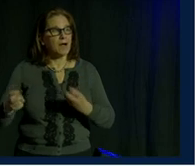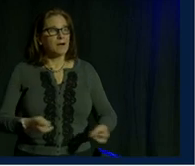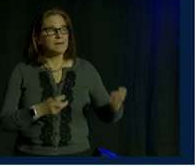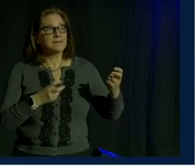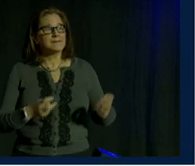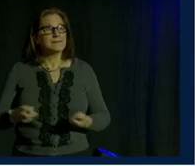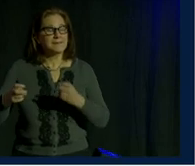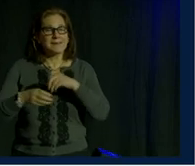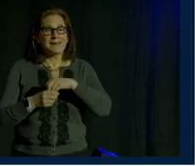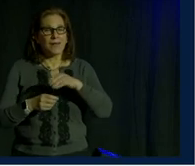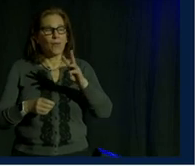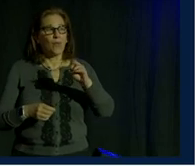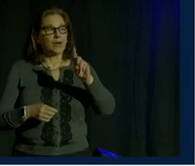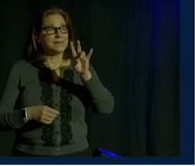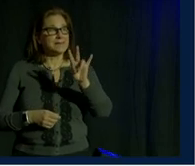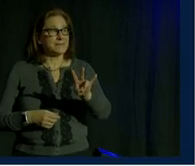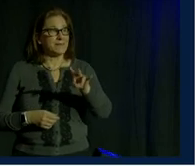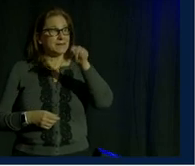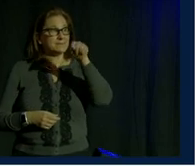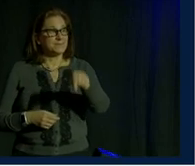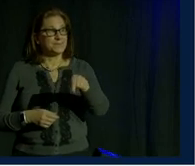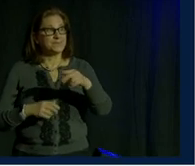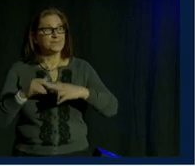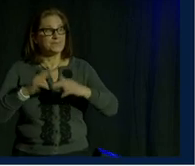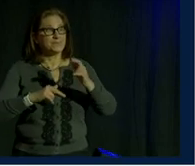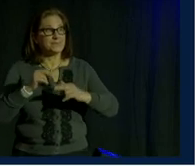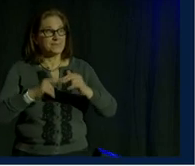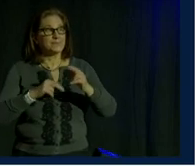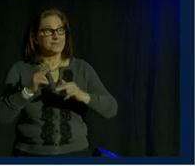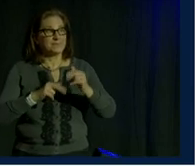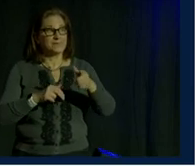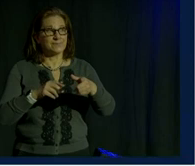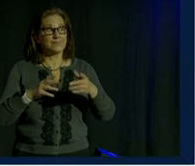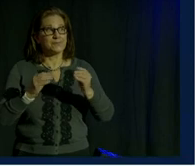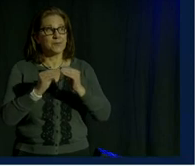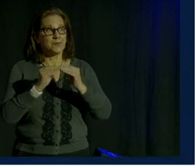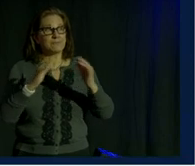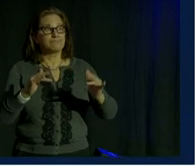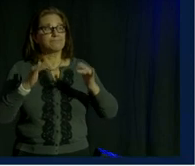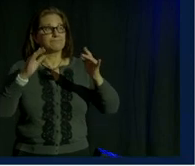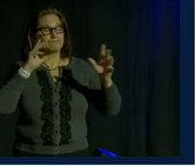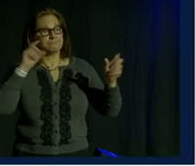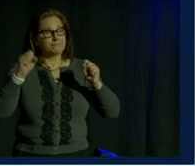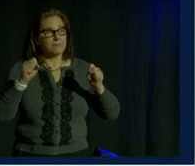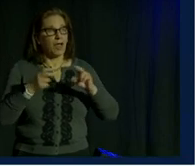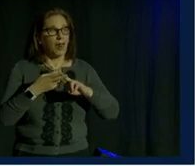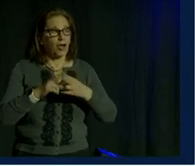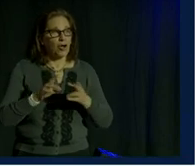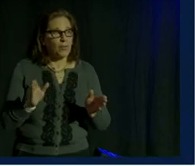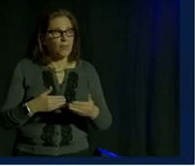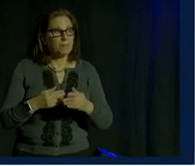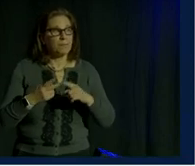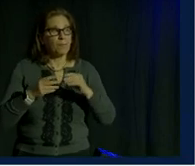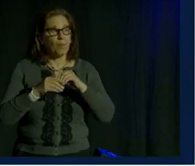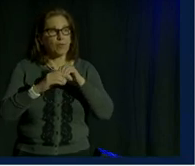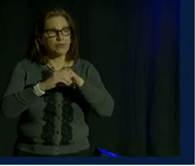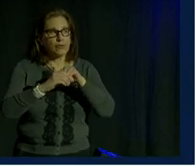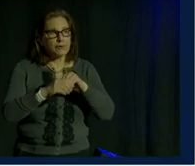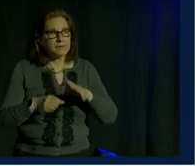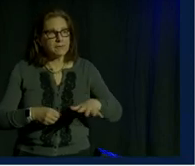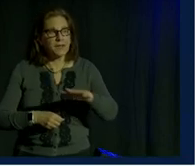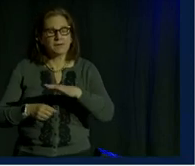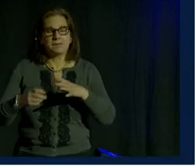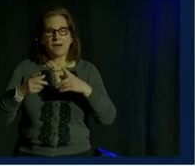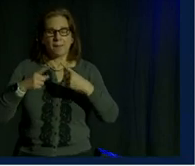new construction of the ice skating arena will include larger locker rooms, more storage space, greater spectator seating and